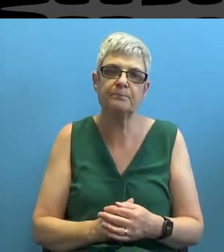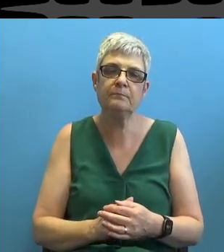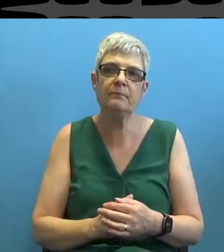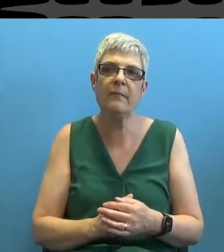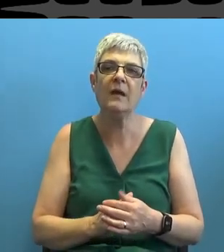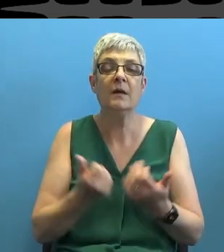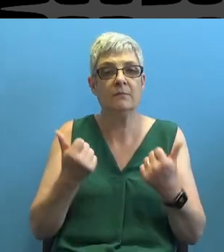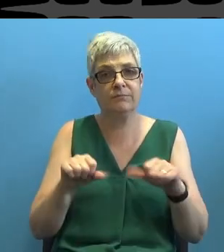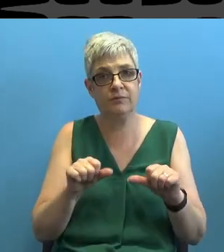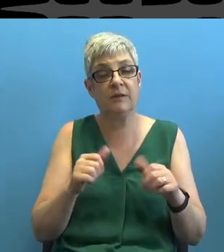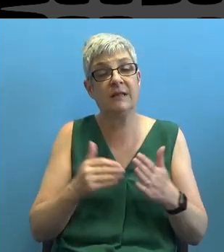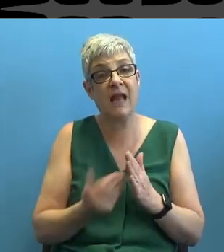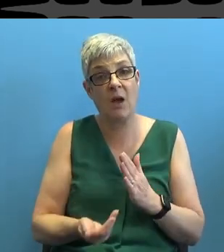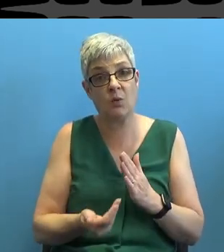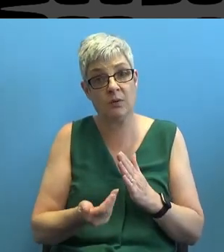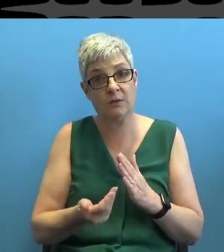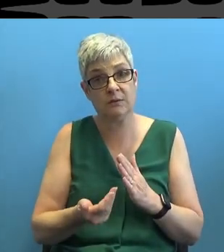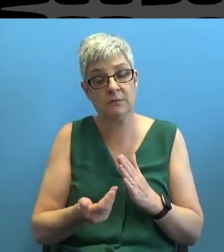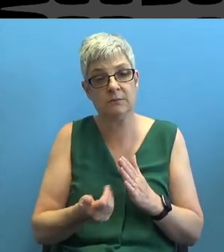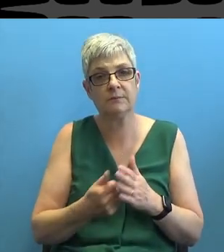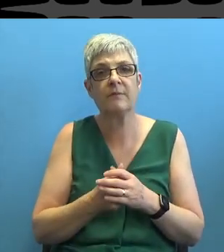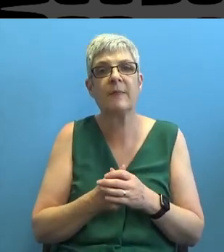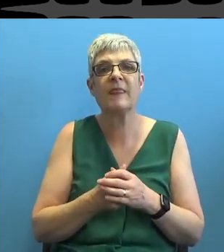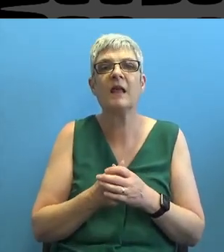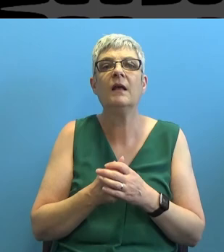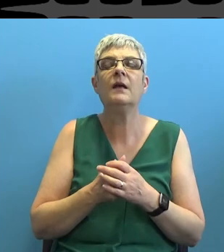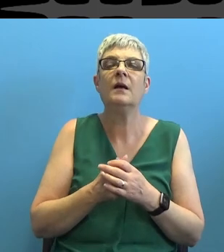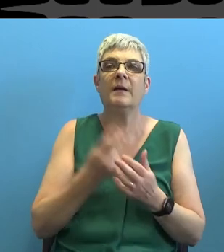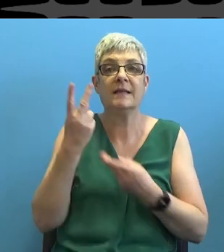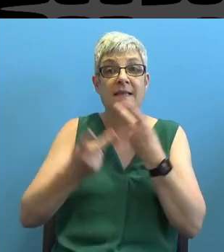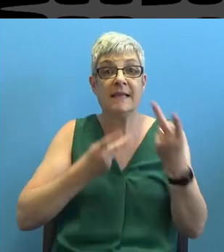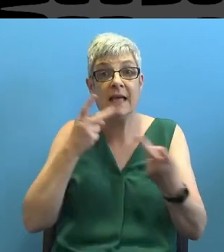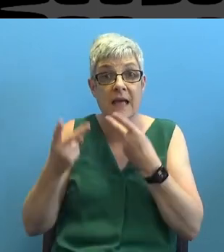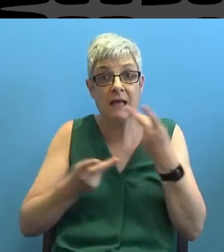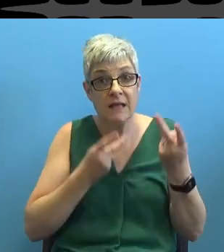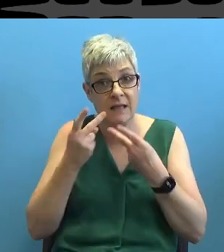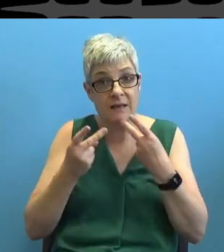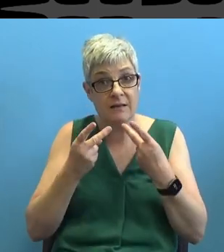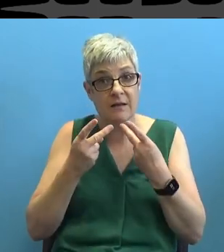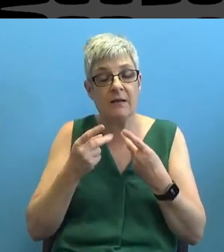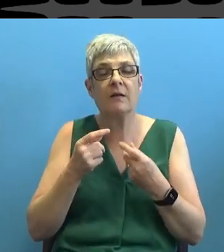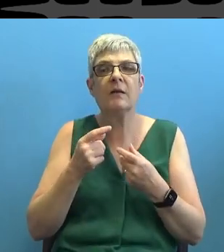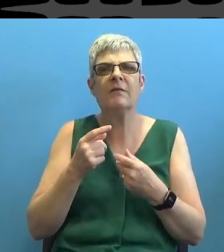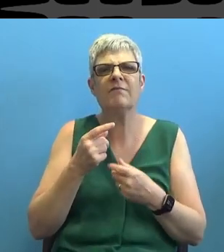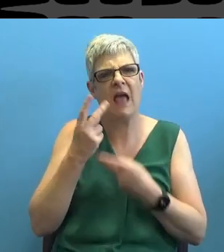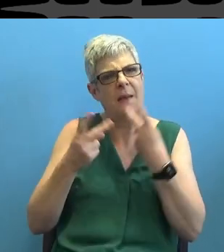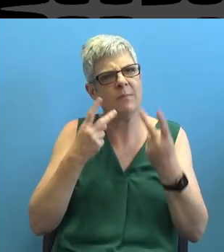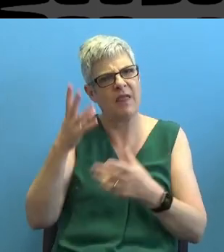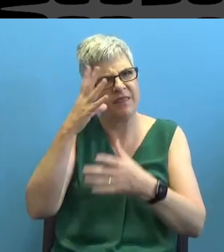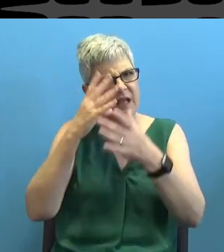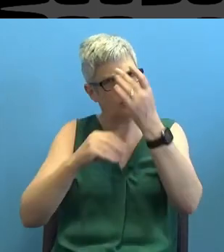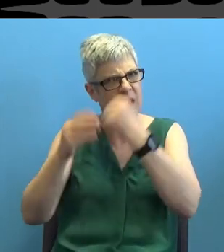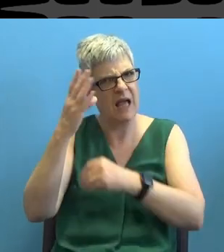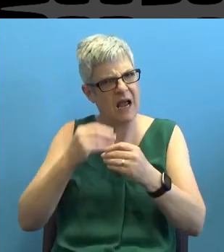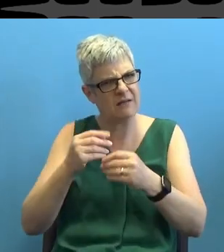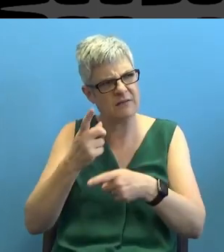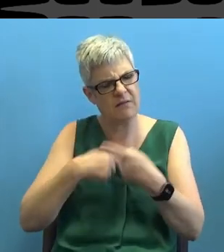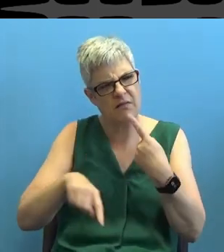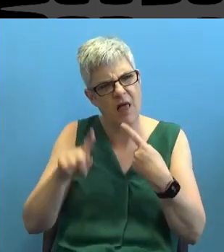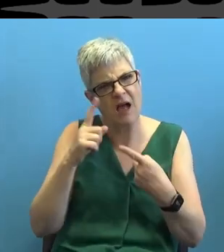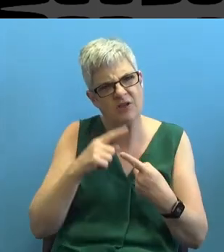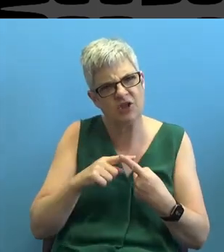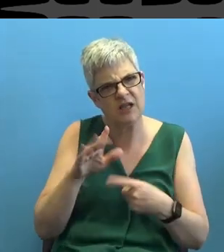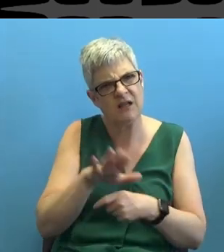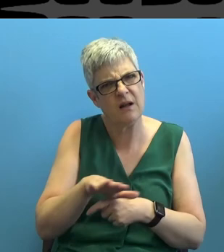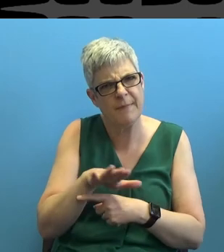We conclude the service by singing the hymn that we learned, I think, just last year around